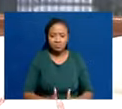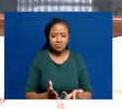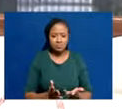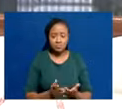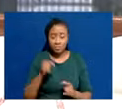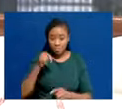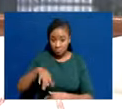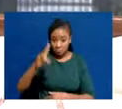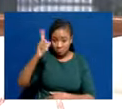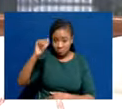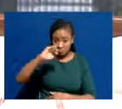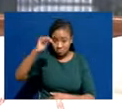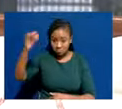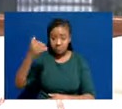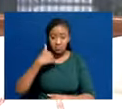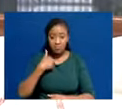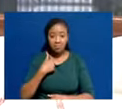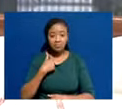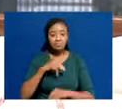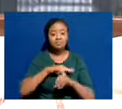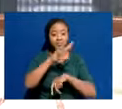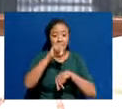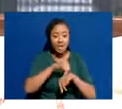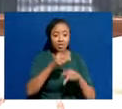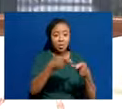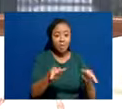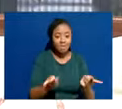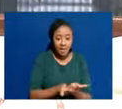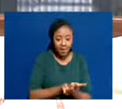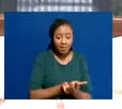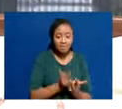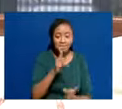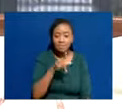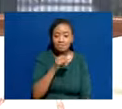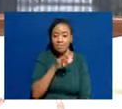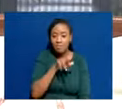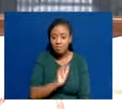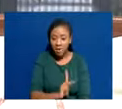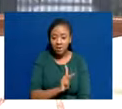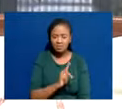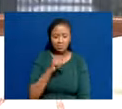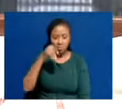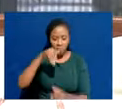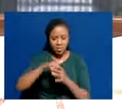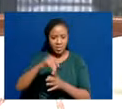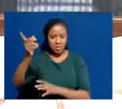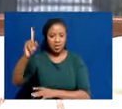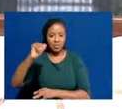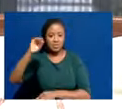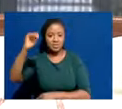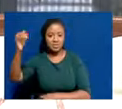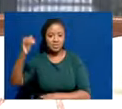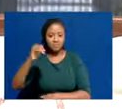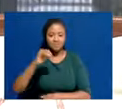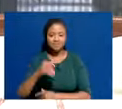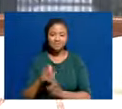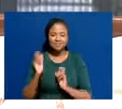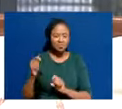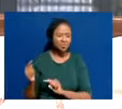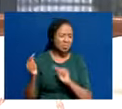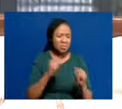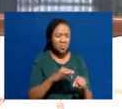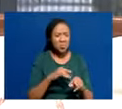with a national park in the capital. It has, from January to January, you can go out there, you can